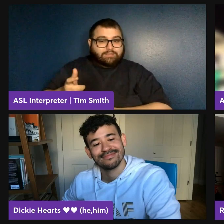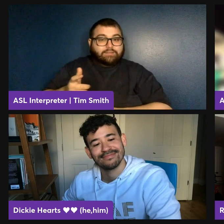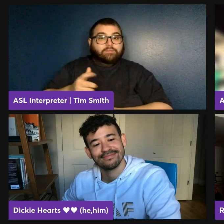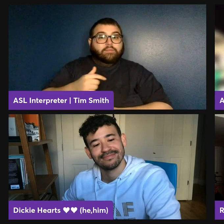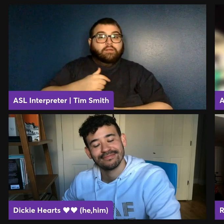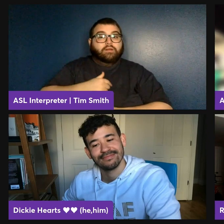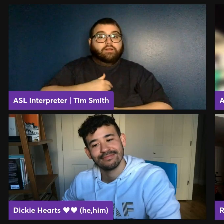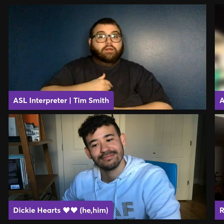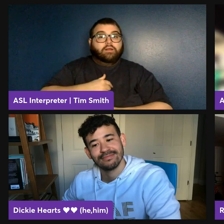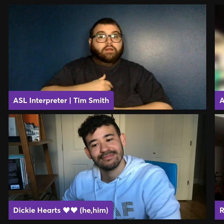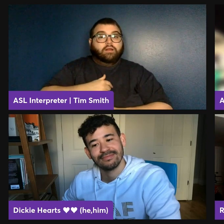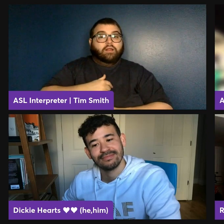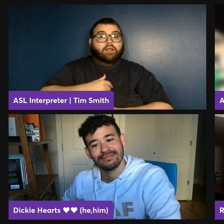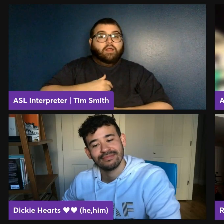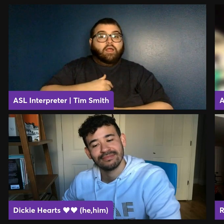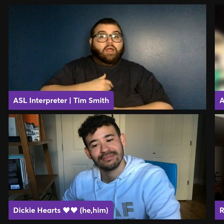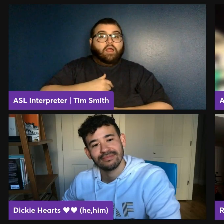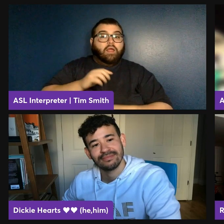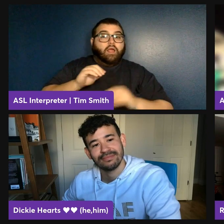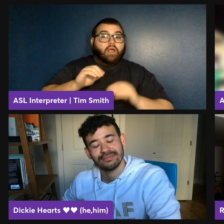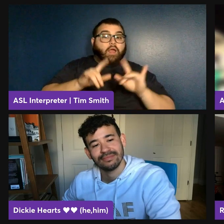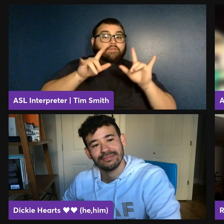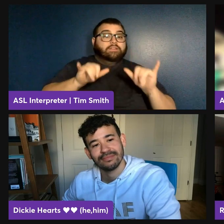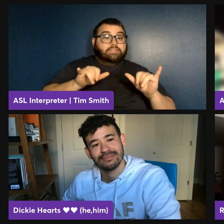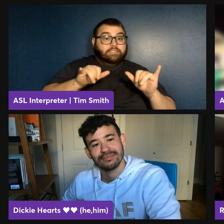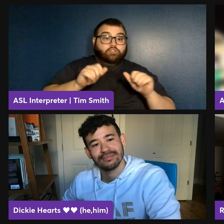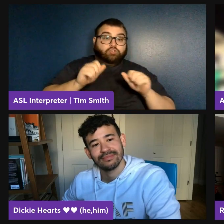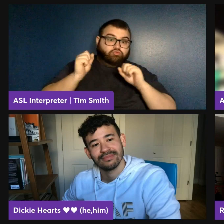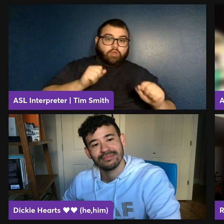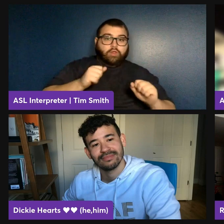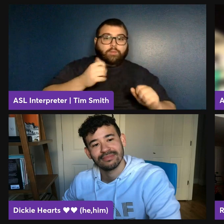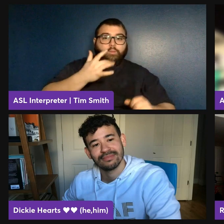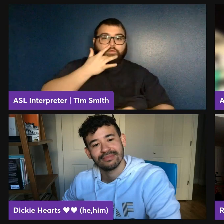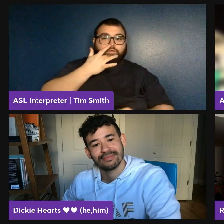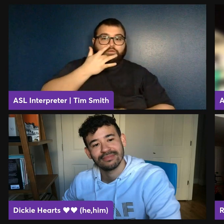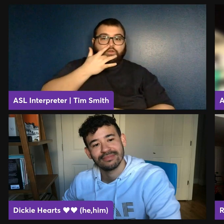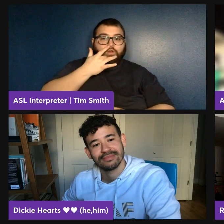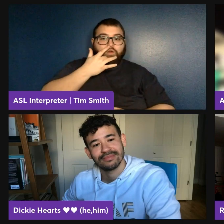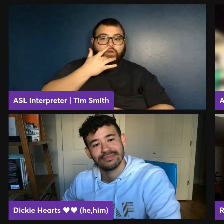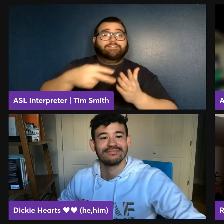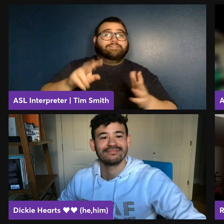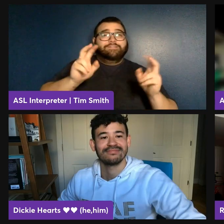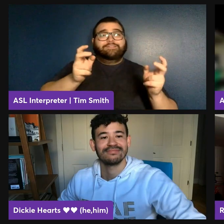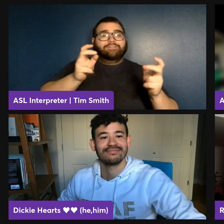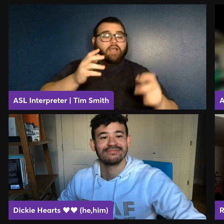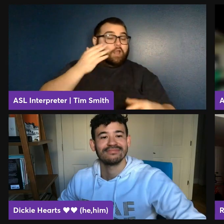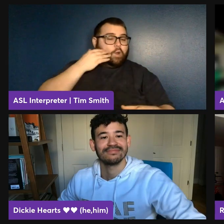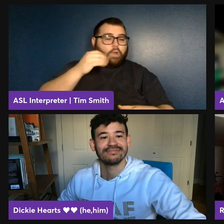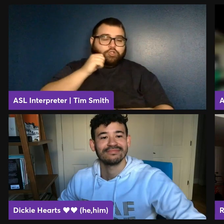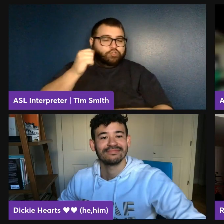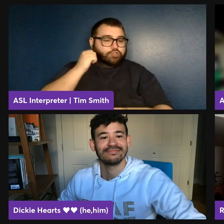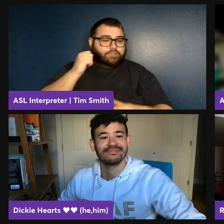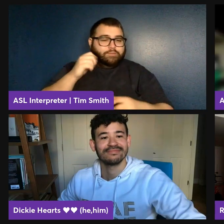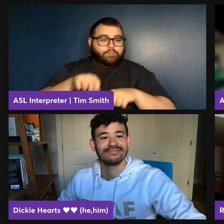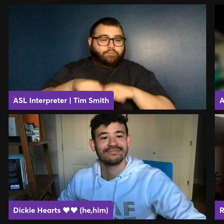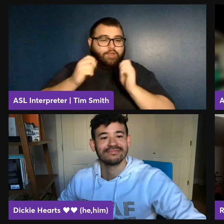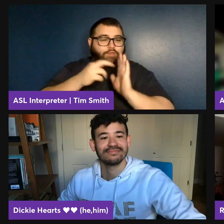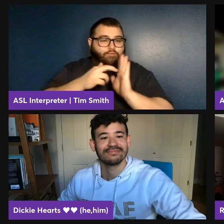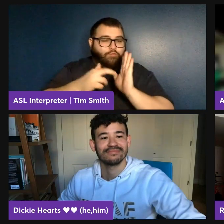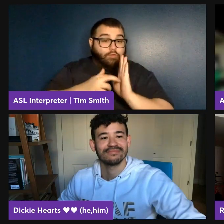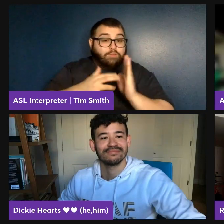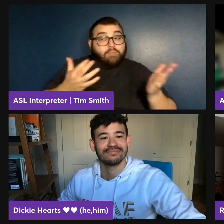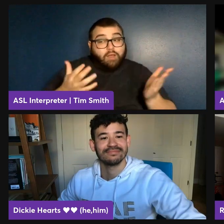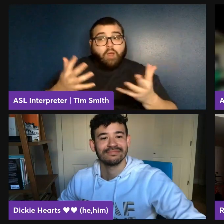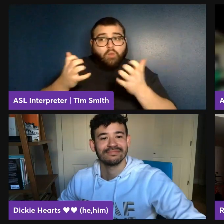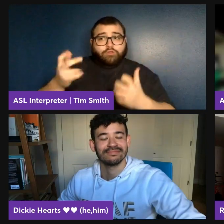you know, obviously strongly prefer not having to navigate stairs. So want to see theater, and I want to see